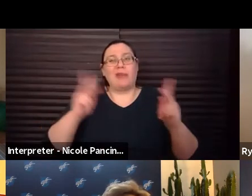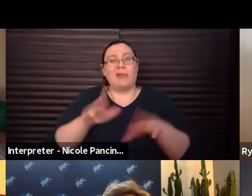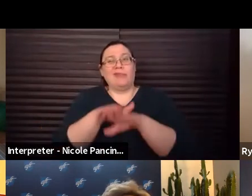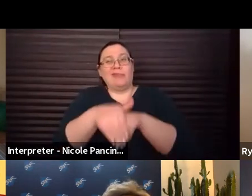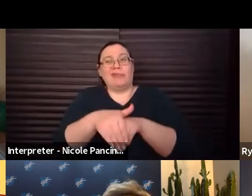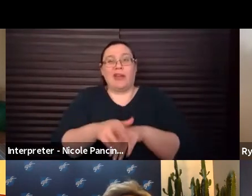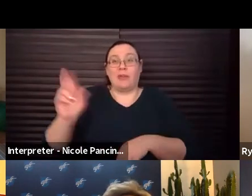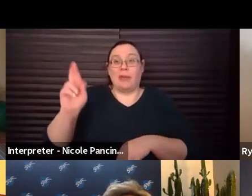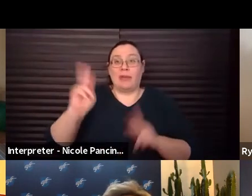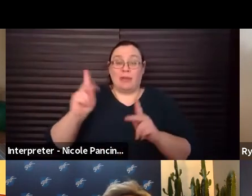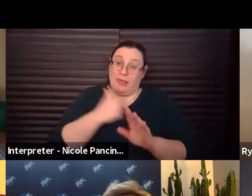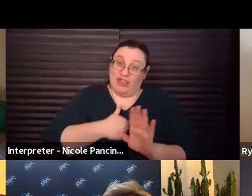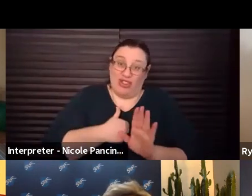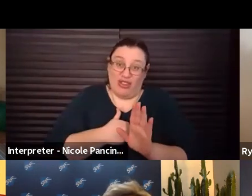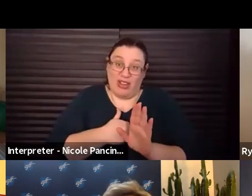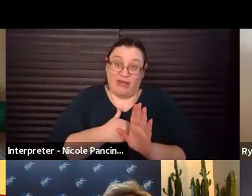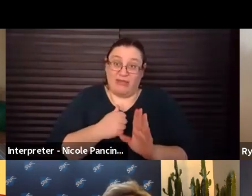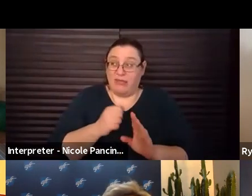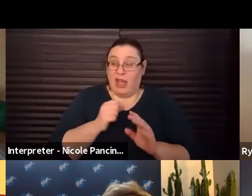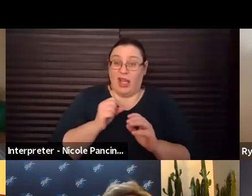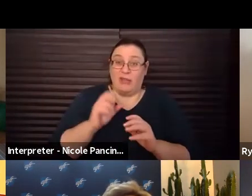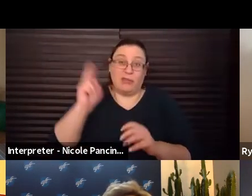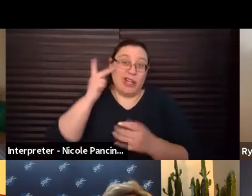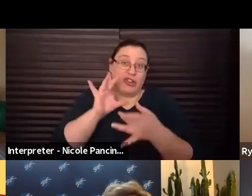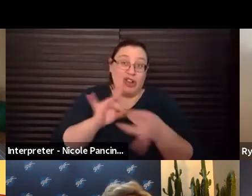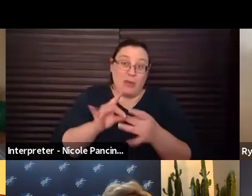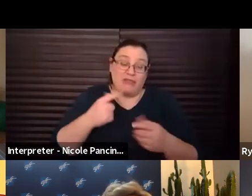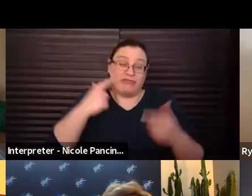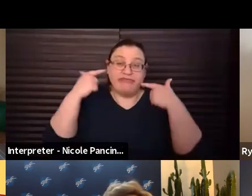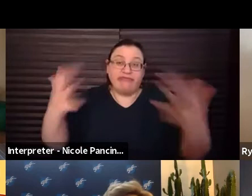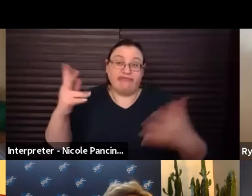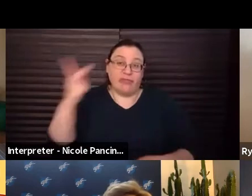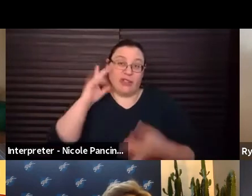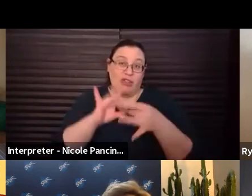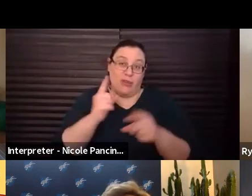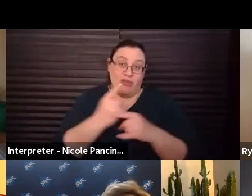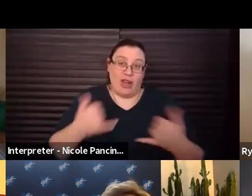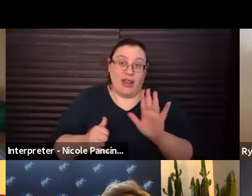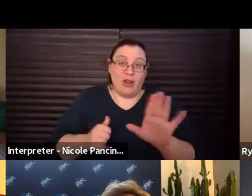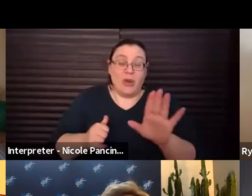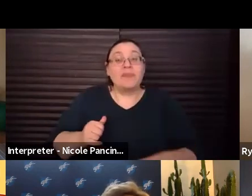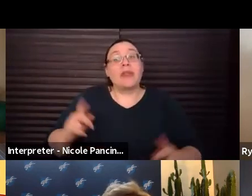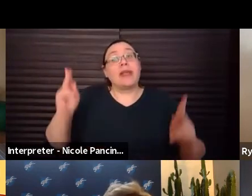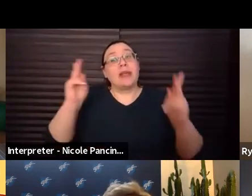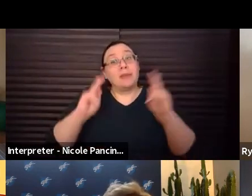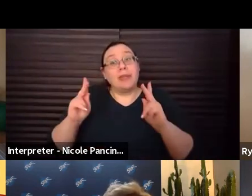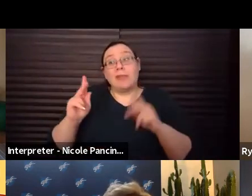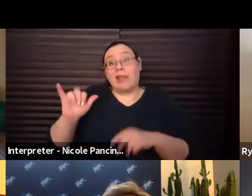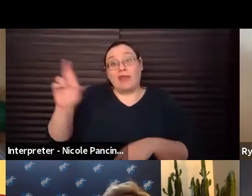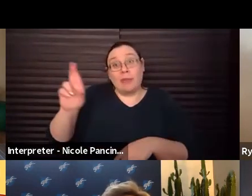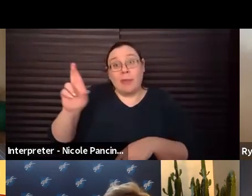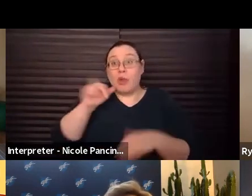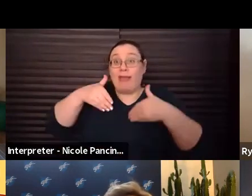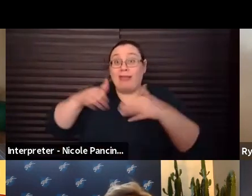Republicans. Sorry to be so political, but I'm gonna be political for the moment. People who allow Trump